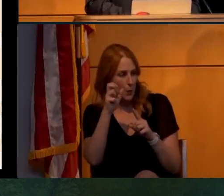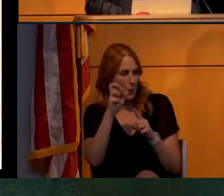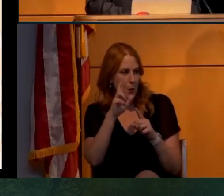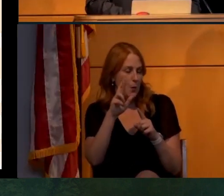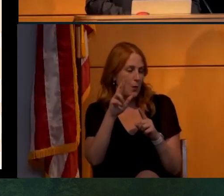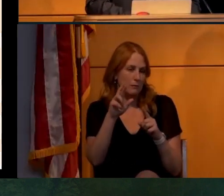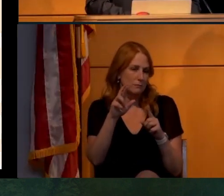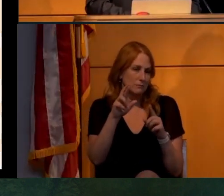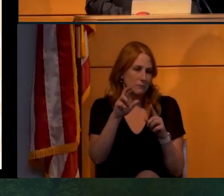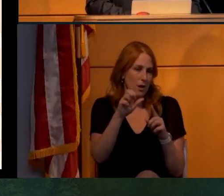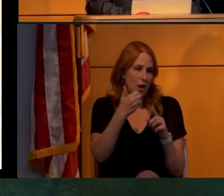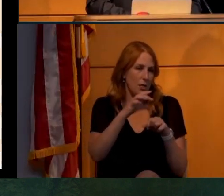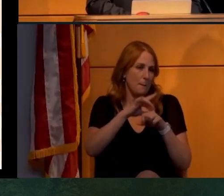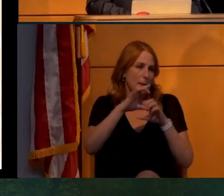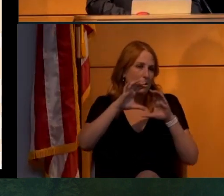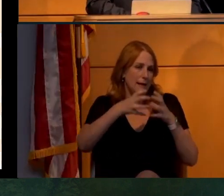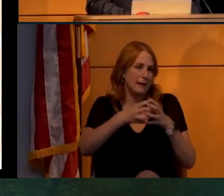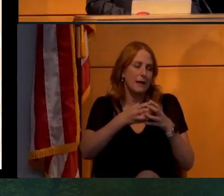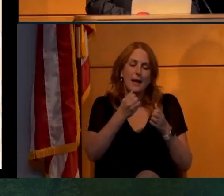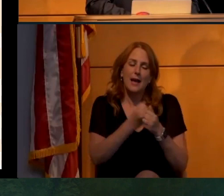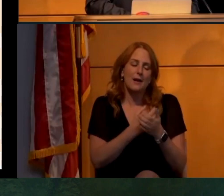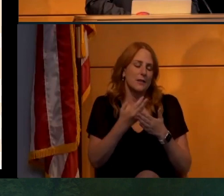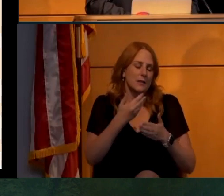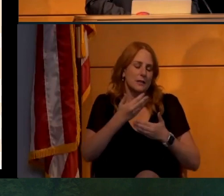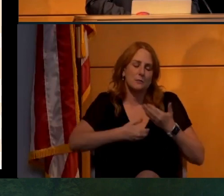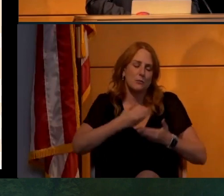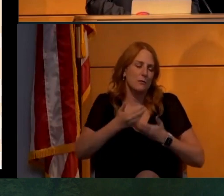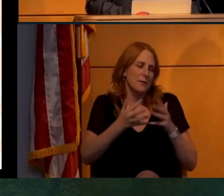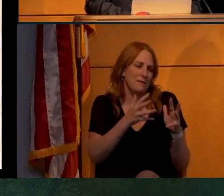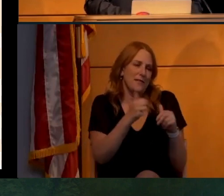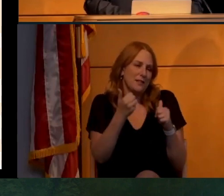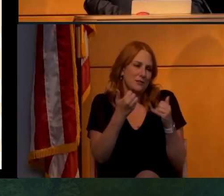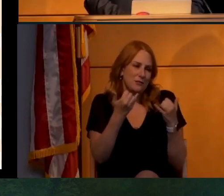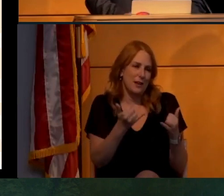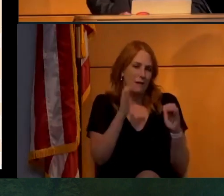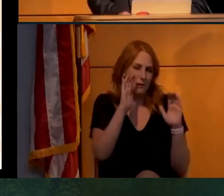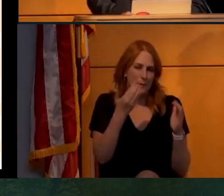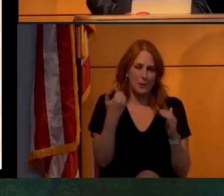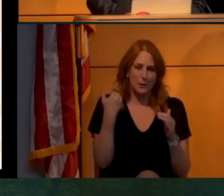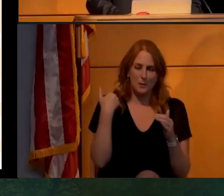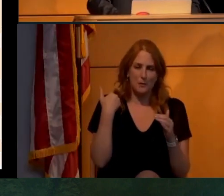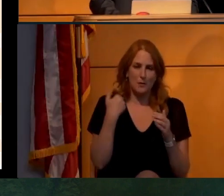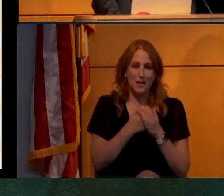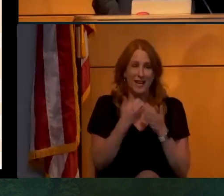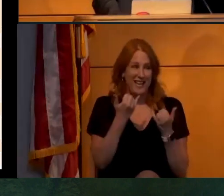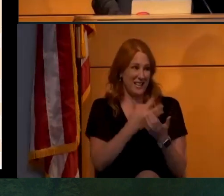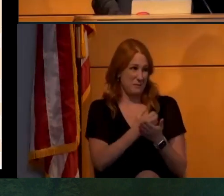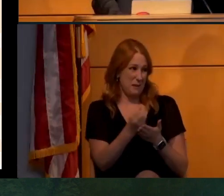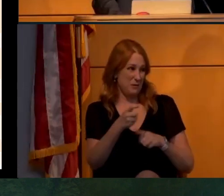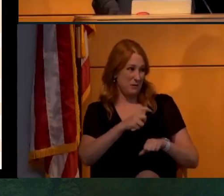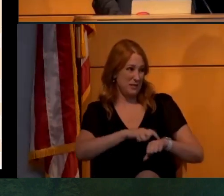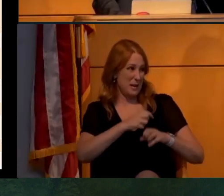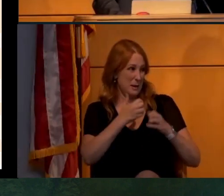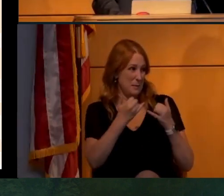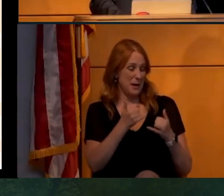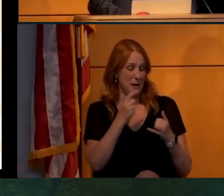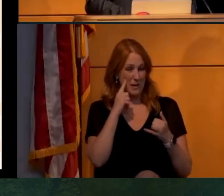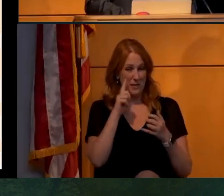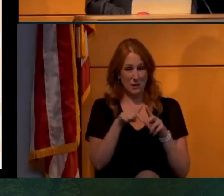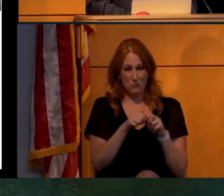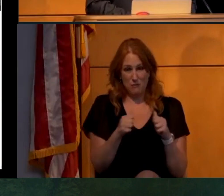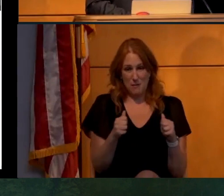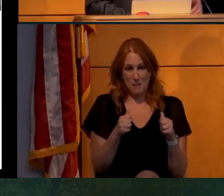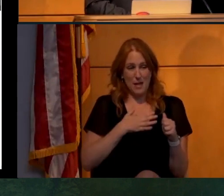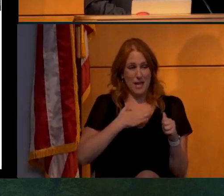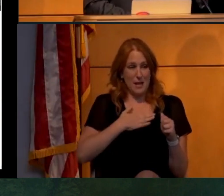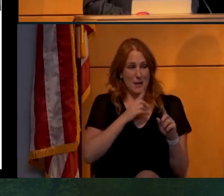body. Things take much faster these days. All right. So I know I think out of time, so I'm gonna end here and happy to